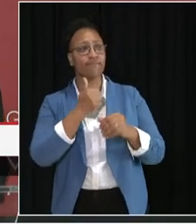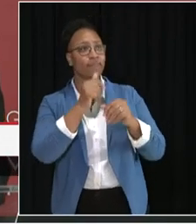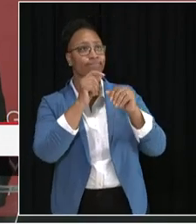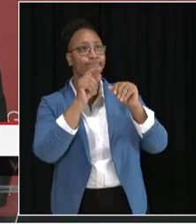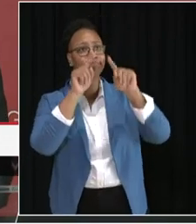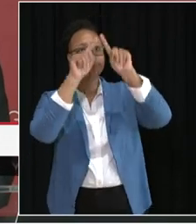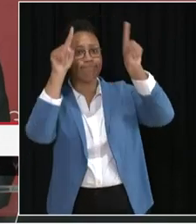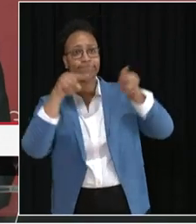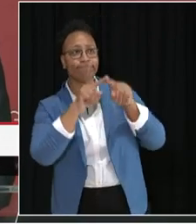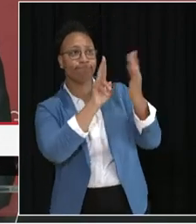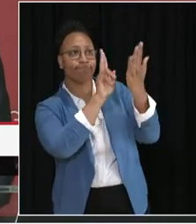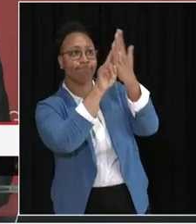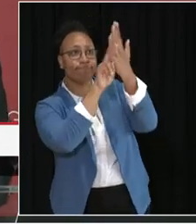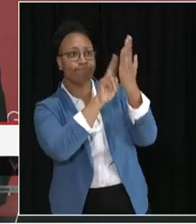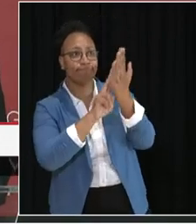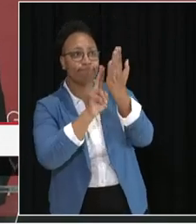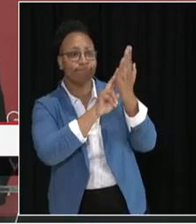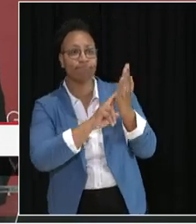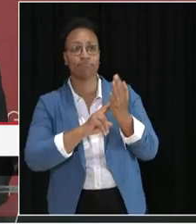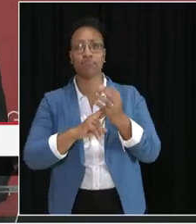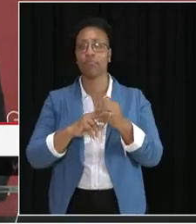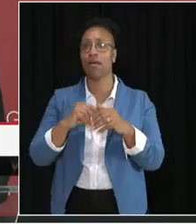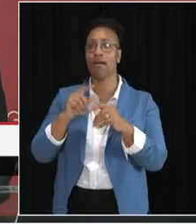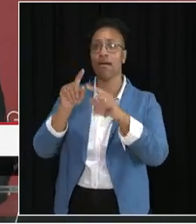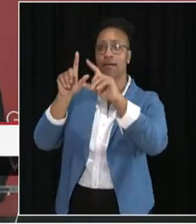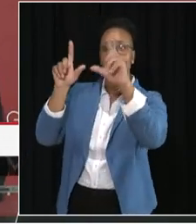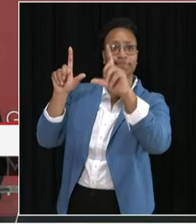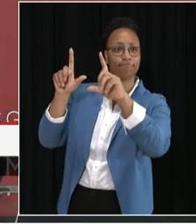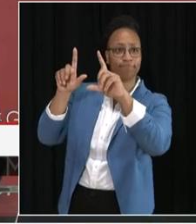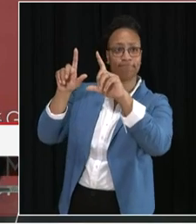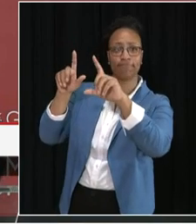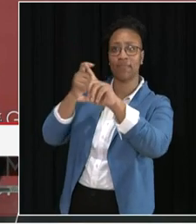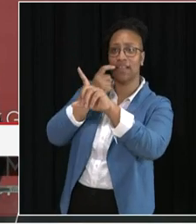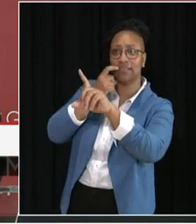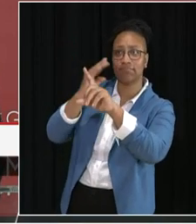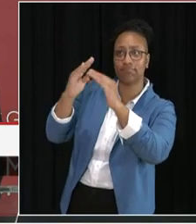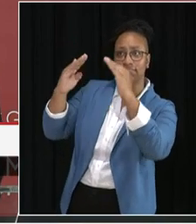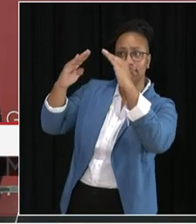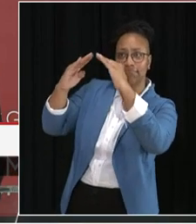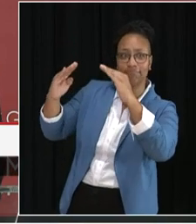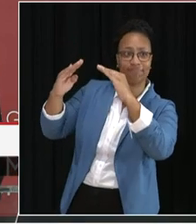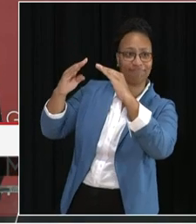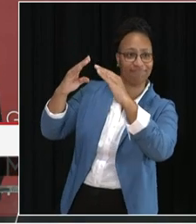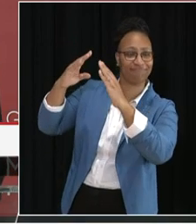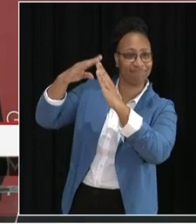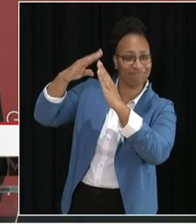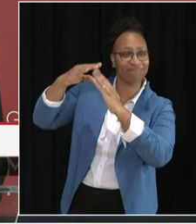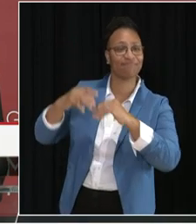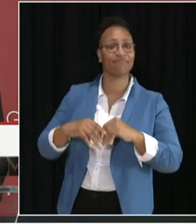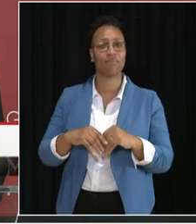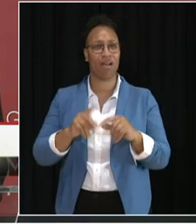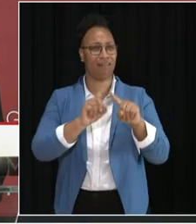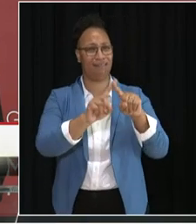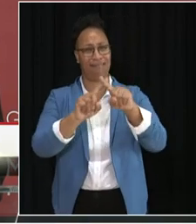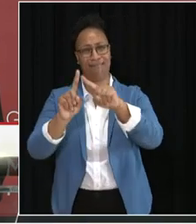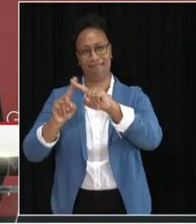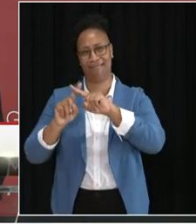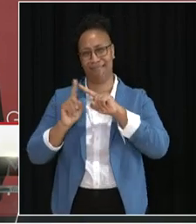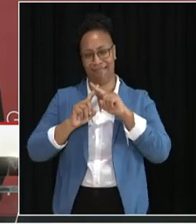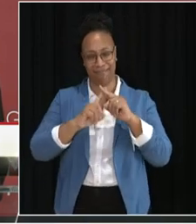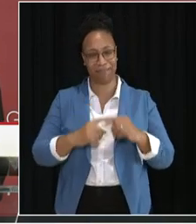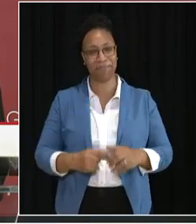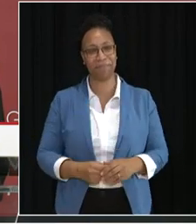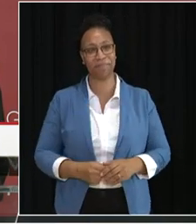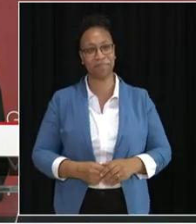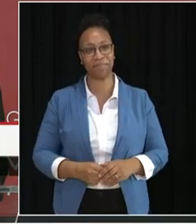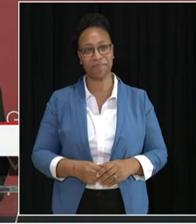building's performance and saves real money through sustainability efforts. This school has been designed as a LEED Gold school